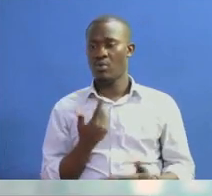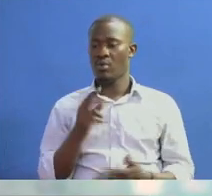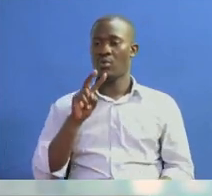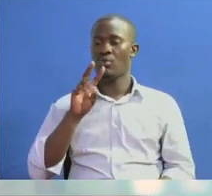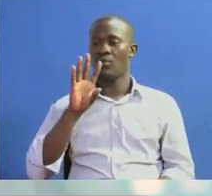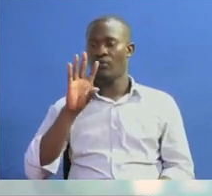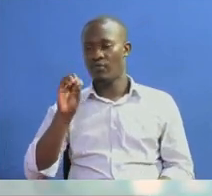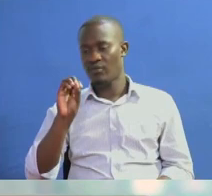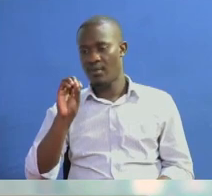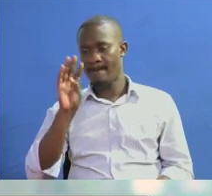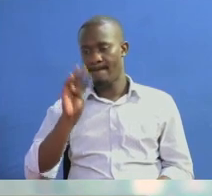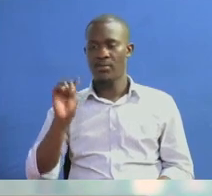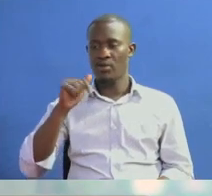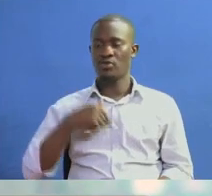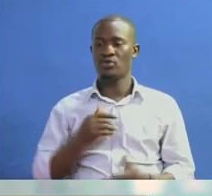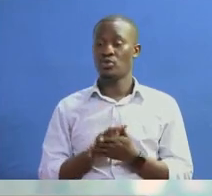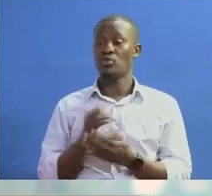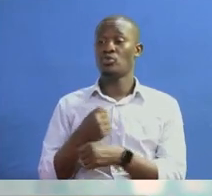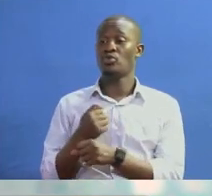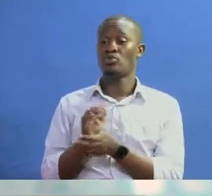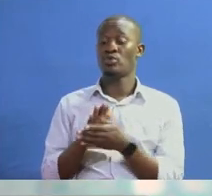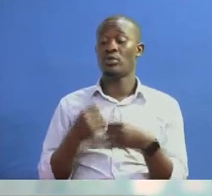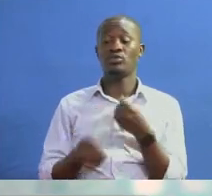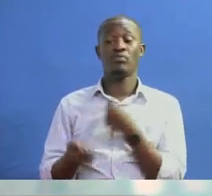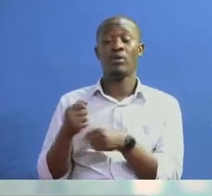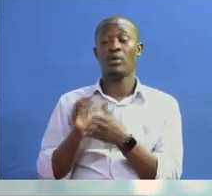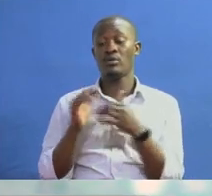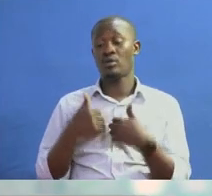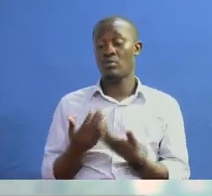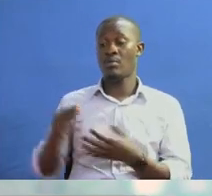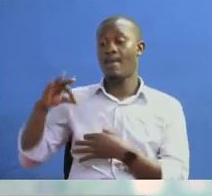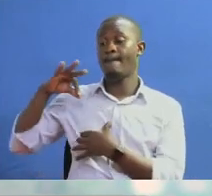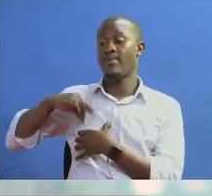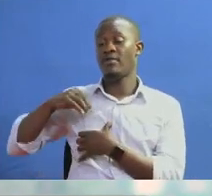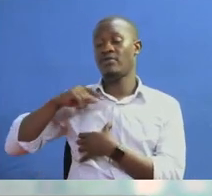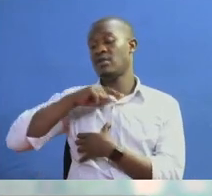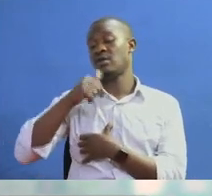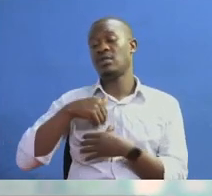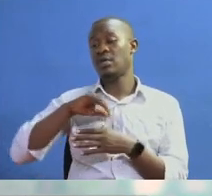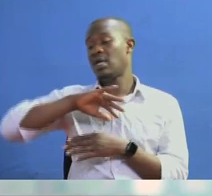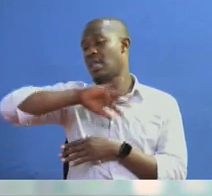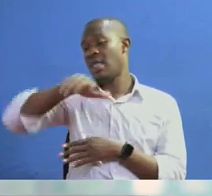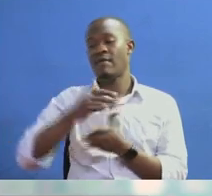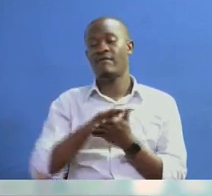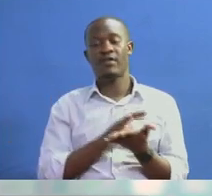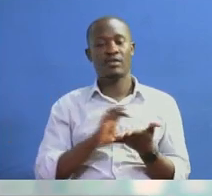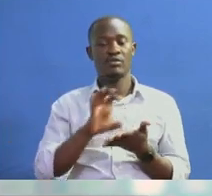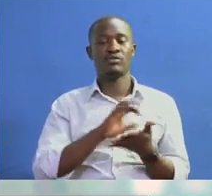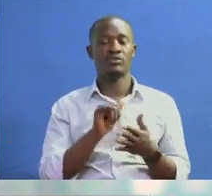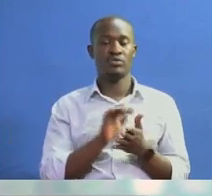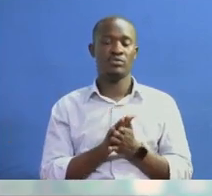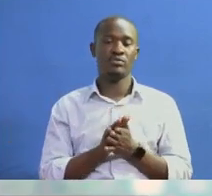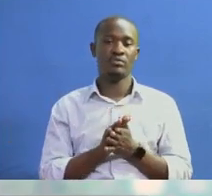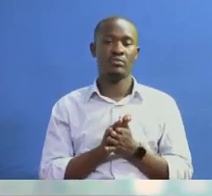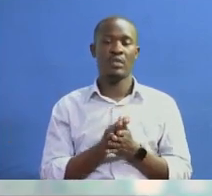250 billion to run and to be active, that it will benefit us in every constituency. We have 290 of